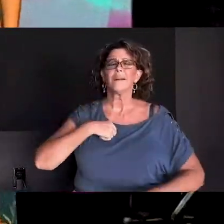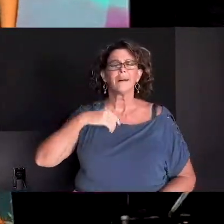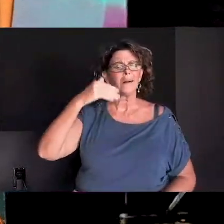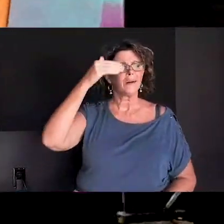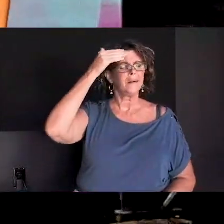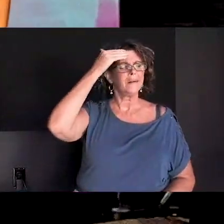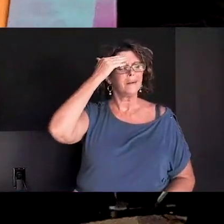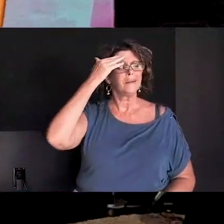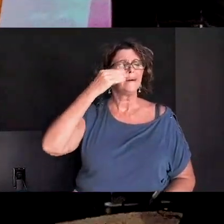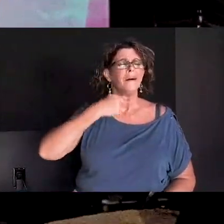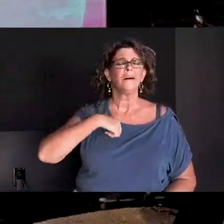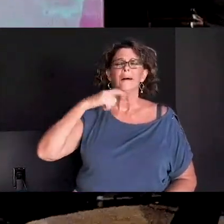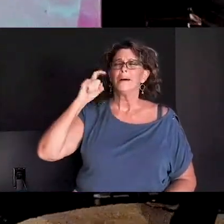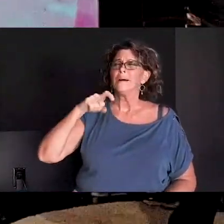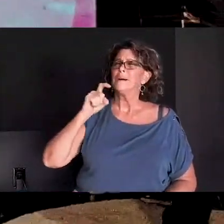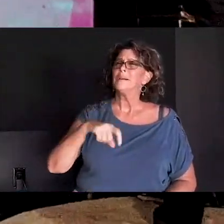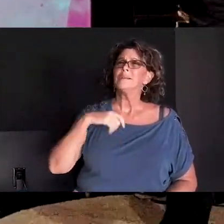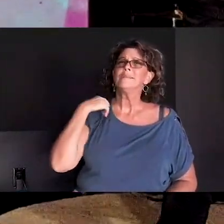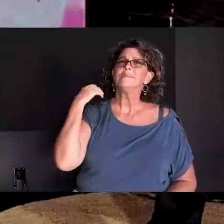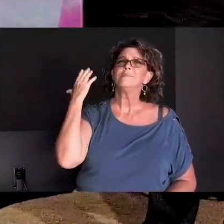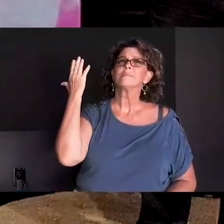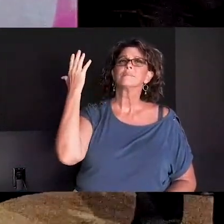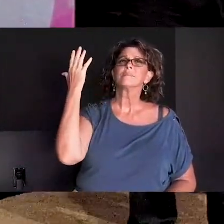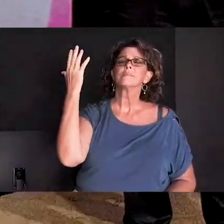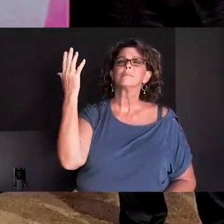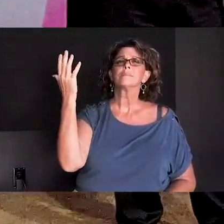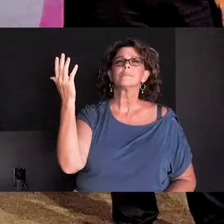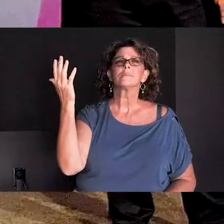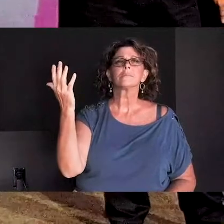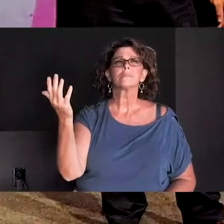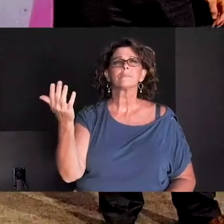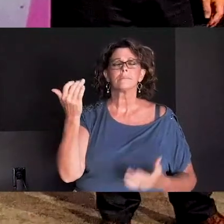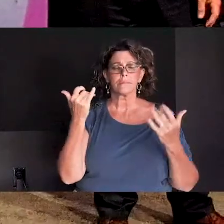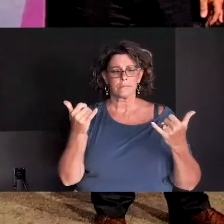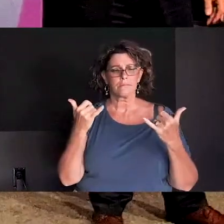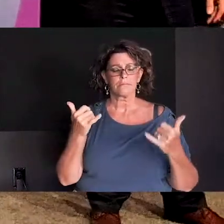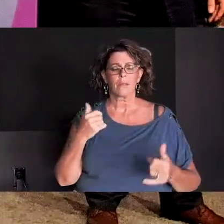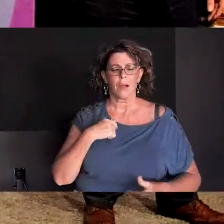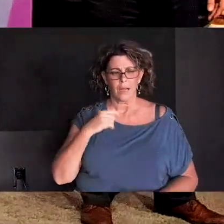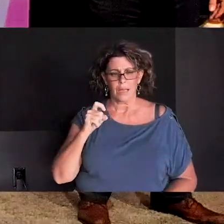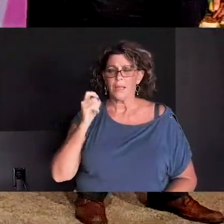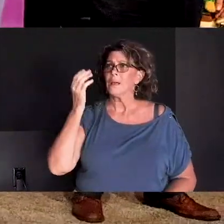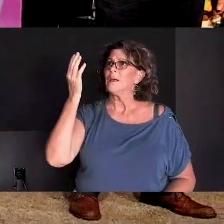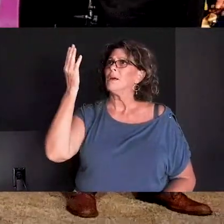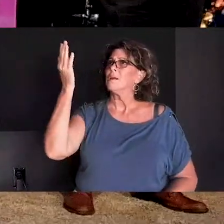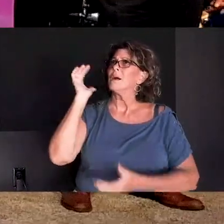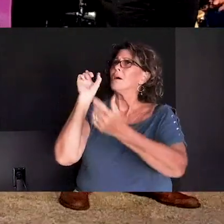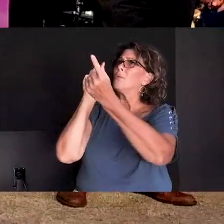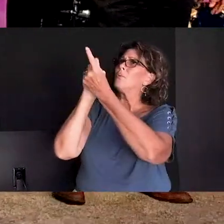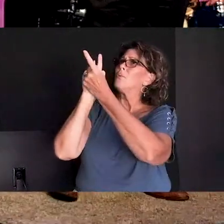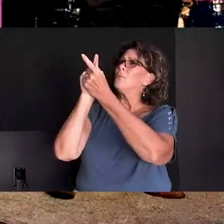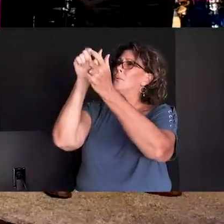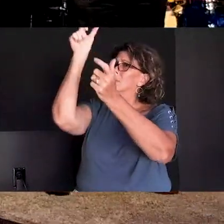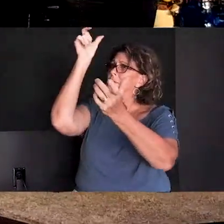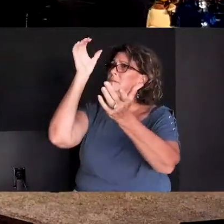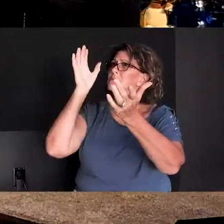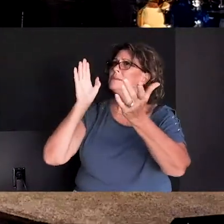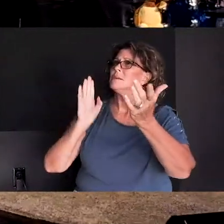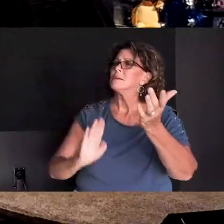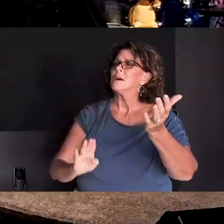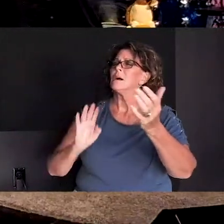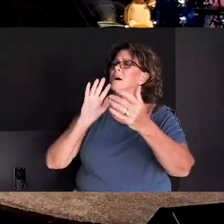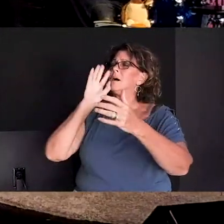I need you now. I run to the Father, I fall